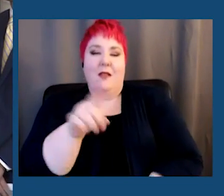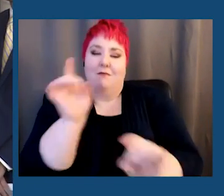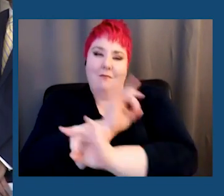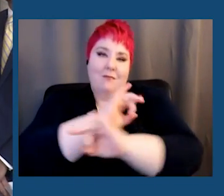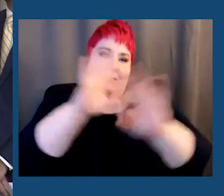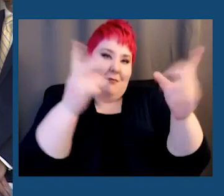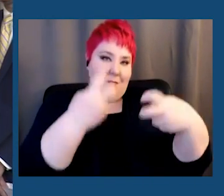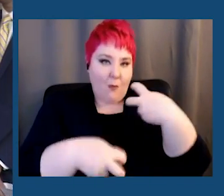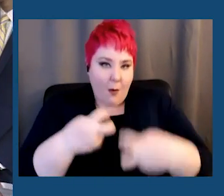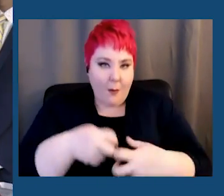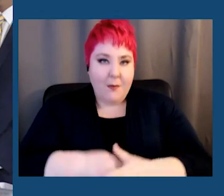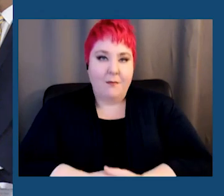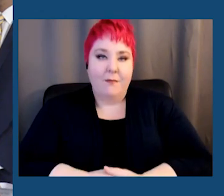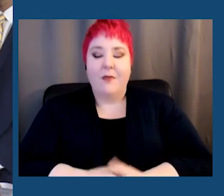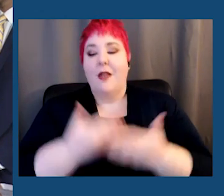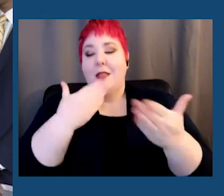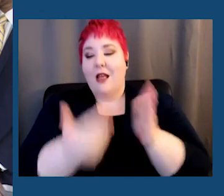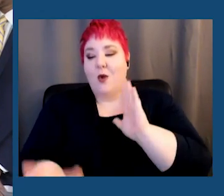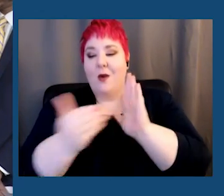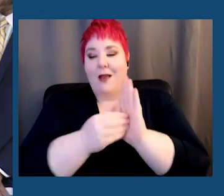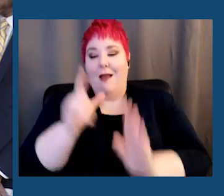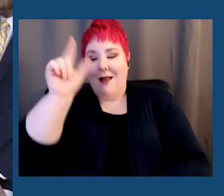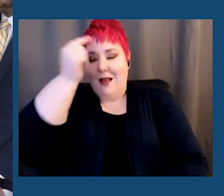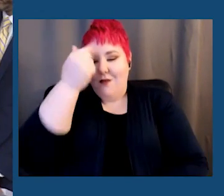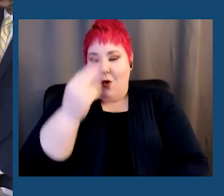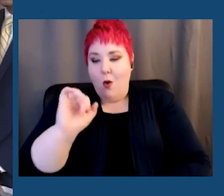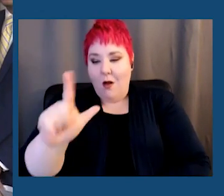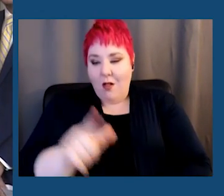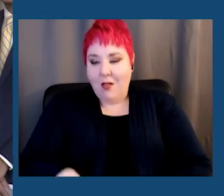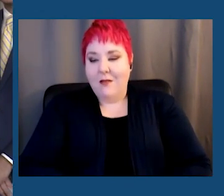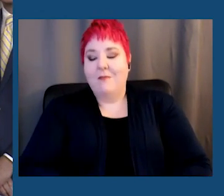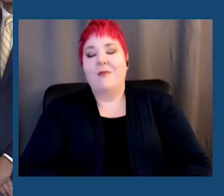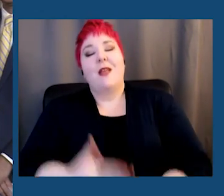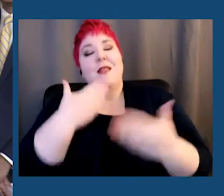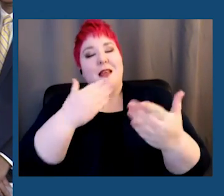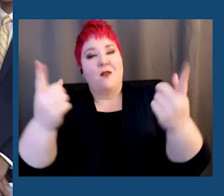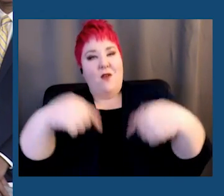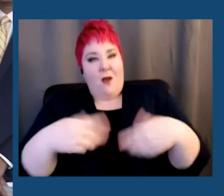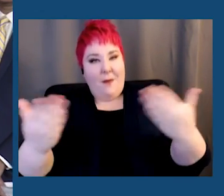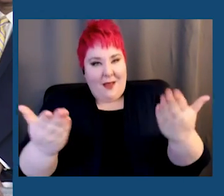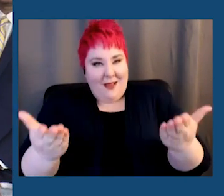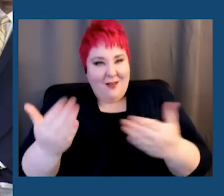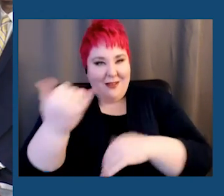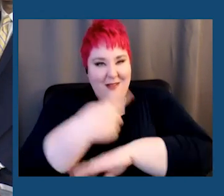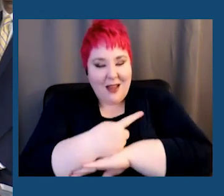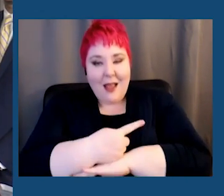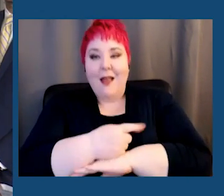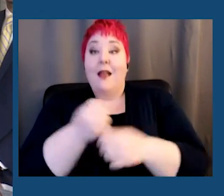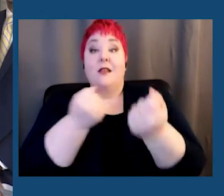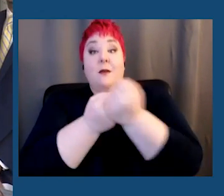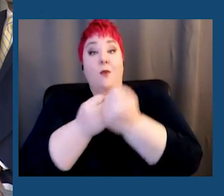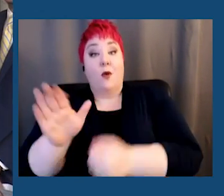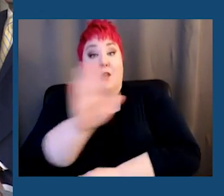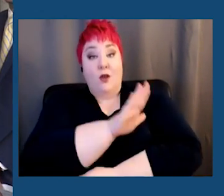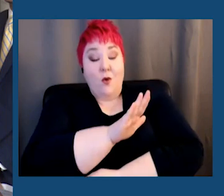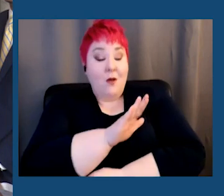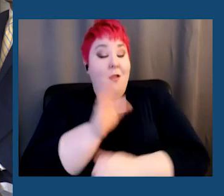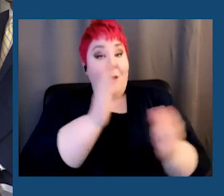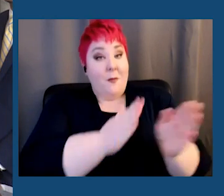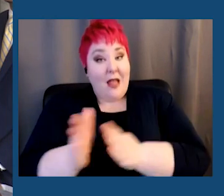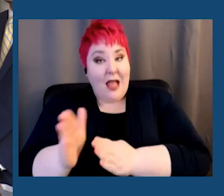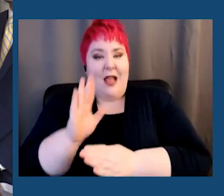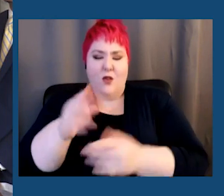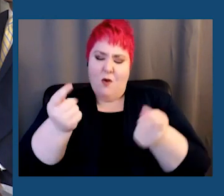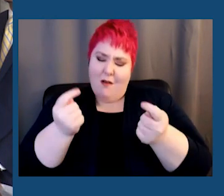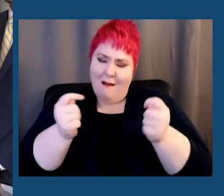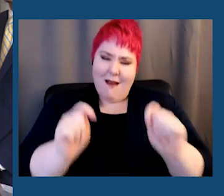Again, thank you, Governor Hochul. Thank you for standing here today, supporting your plan with your tireless effort in tracking retail